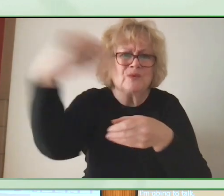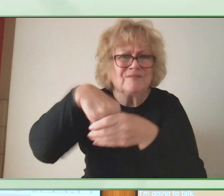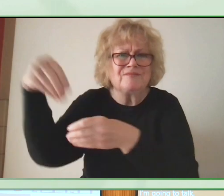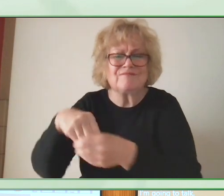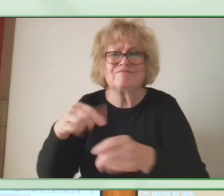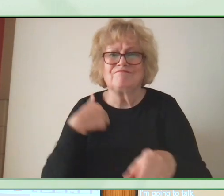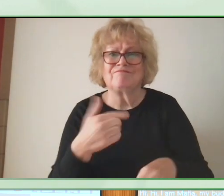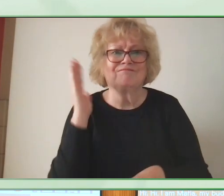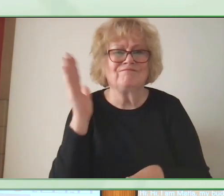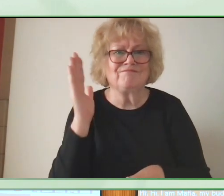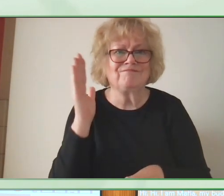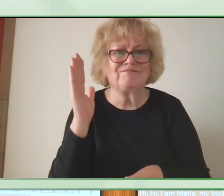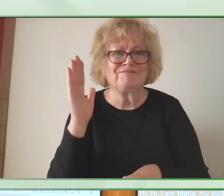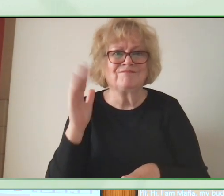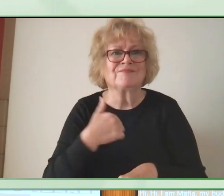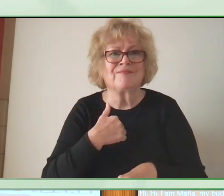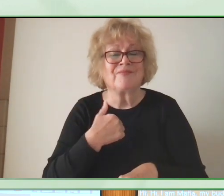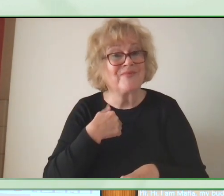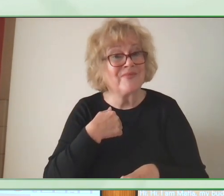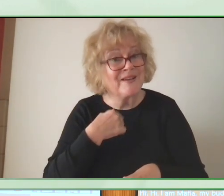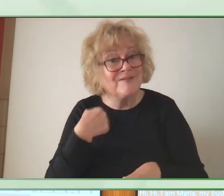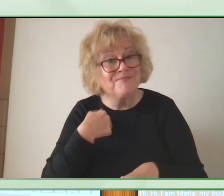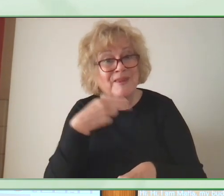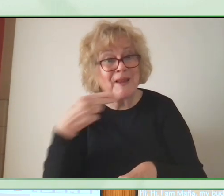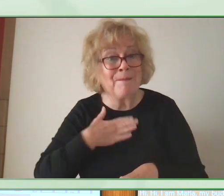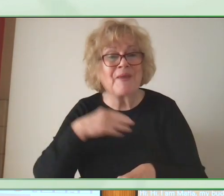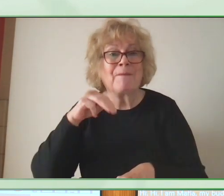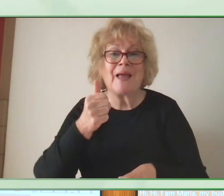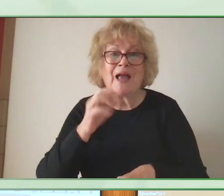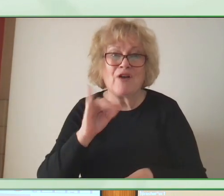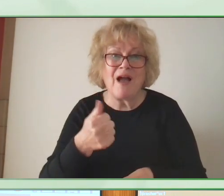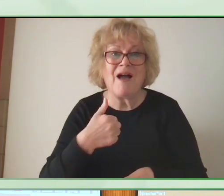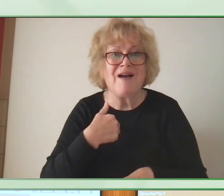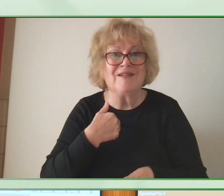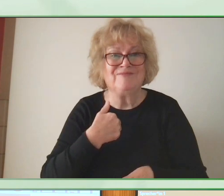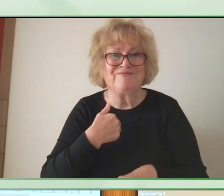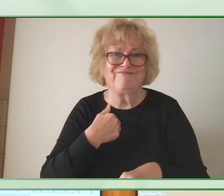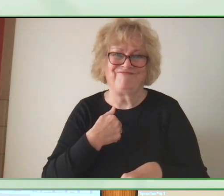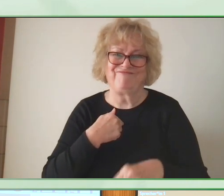talk about the project autonomisation socio-économique des femmes en situation de handicap.